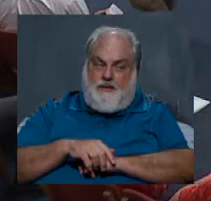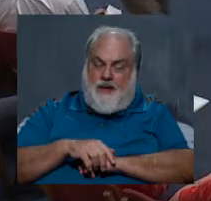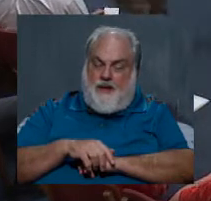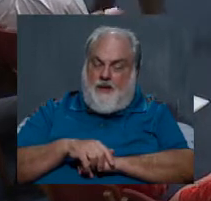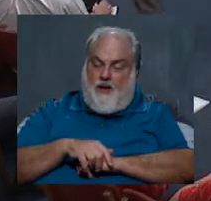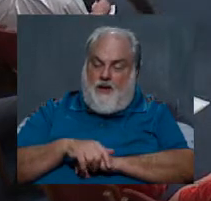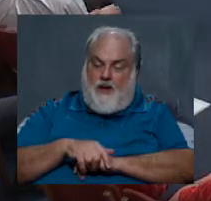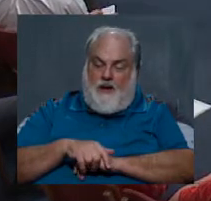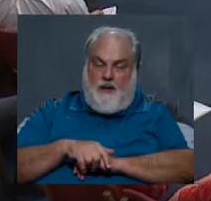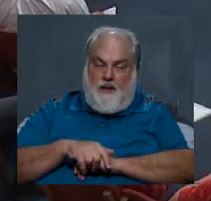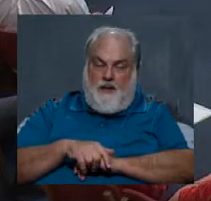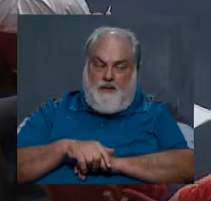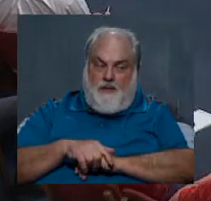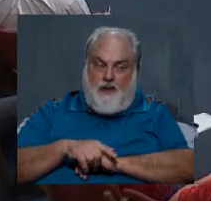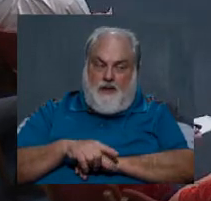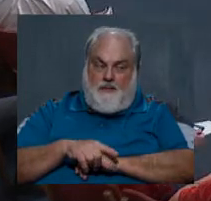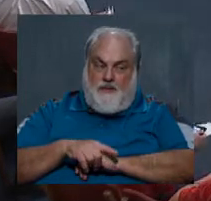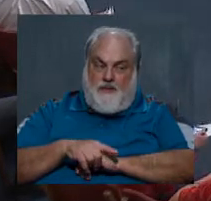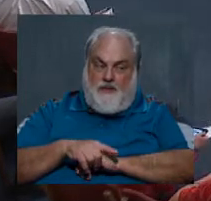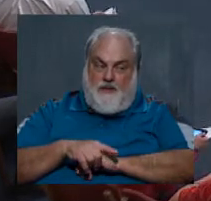Okay.